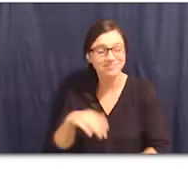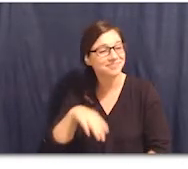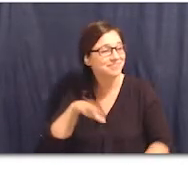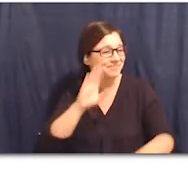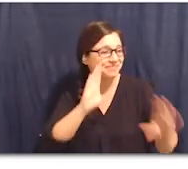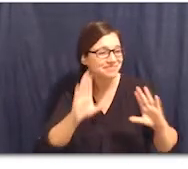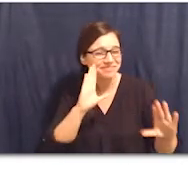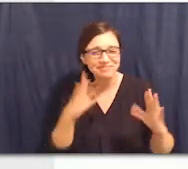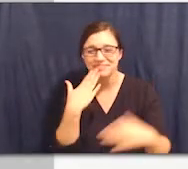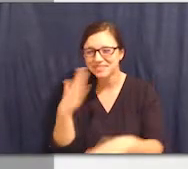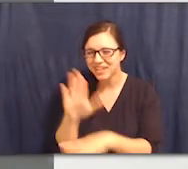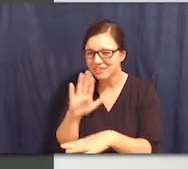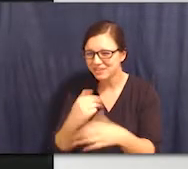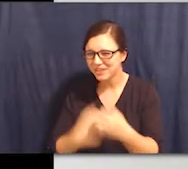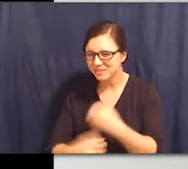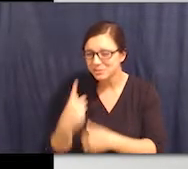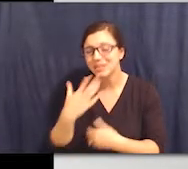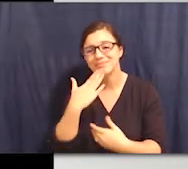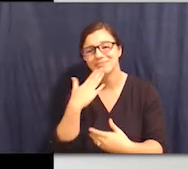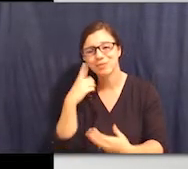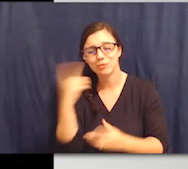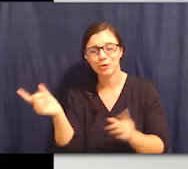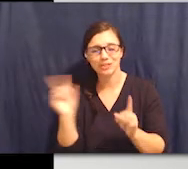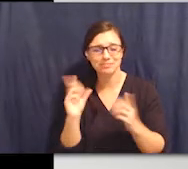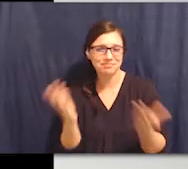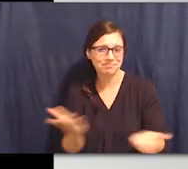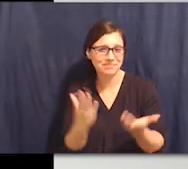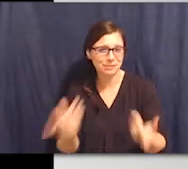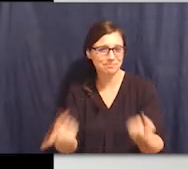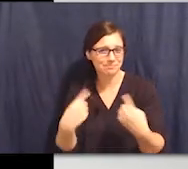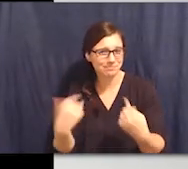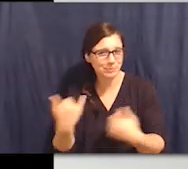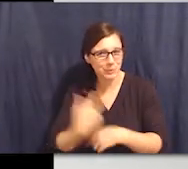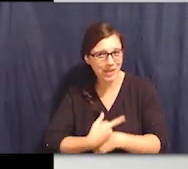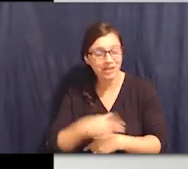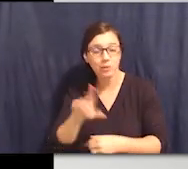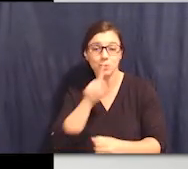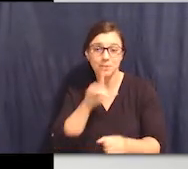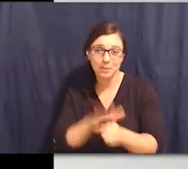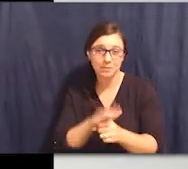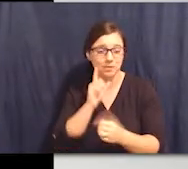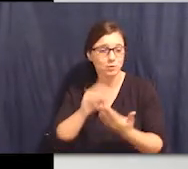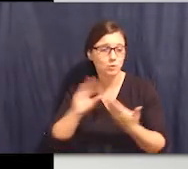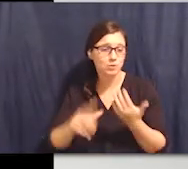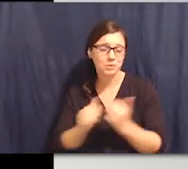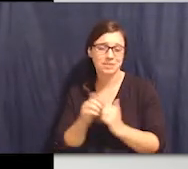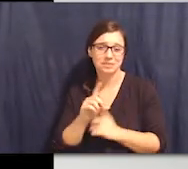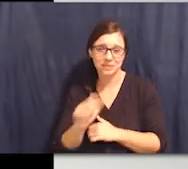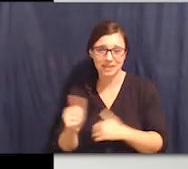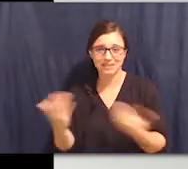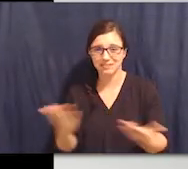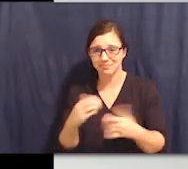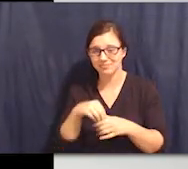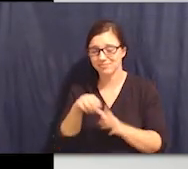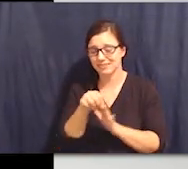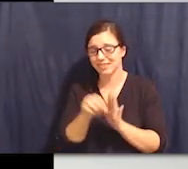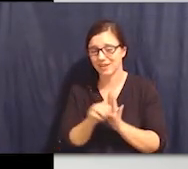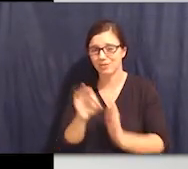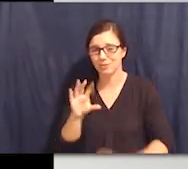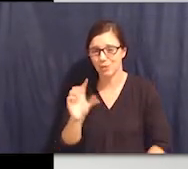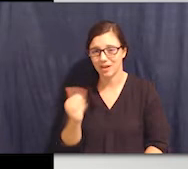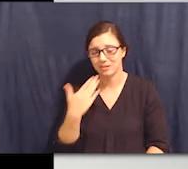Hi there. Good afternoon, everybody. Thank you for being here today and for your commitment to our students with disabilities here in the state of